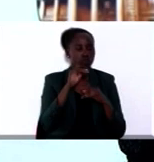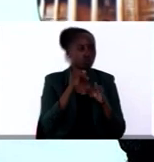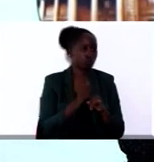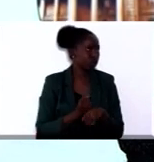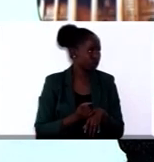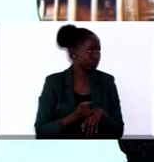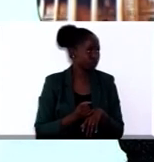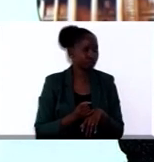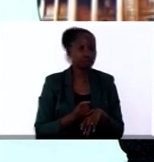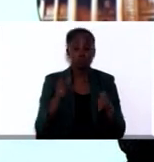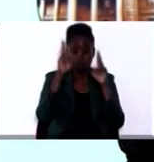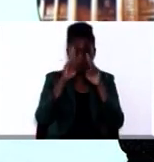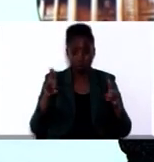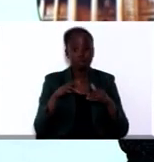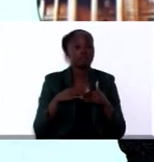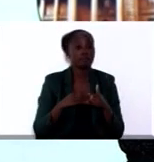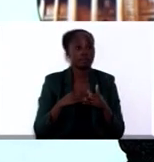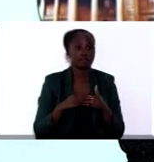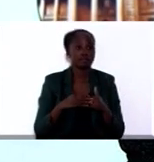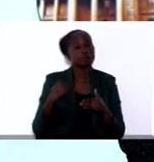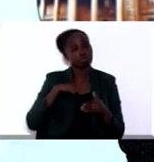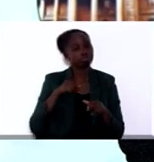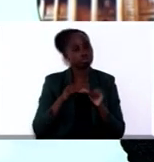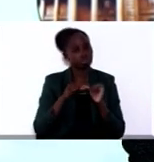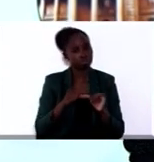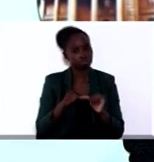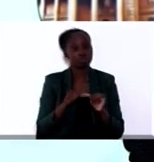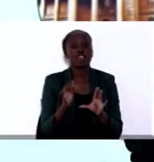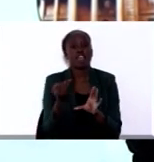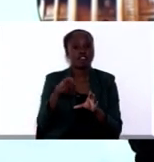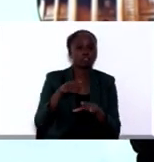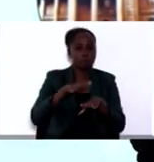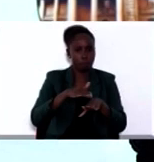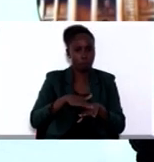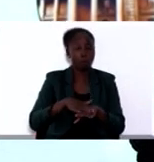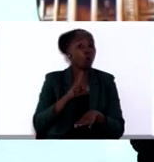honorable members, we are continuing to invest.